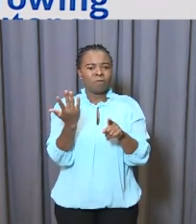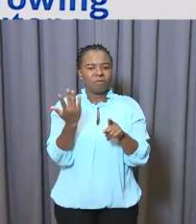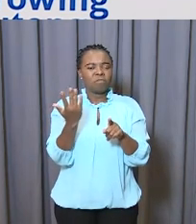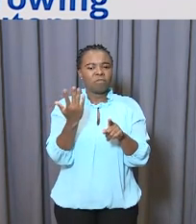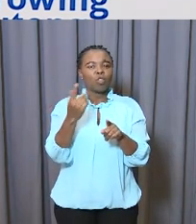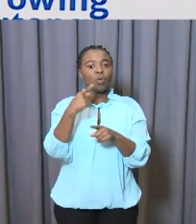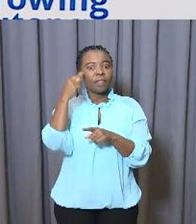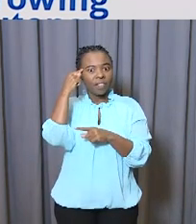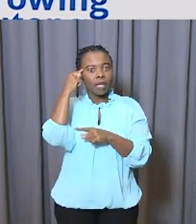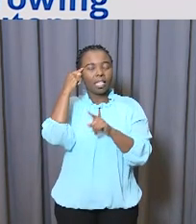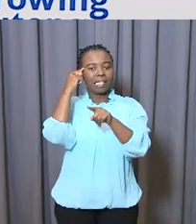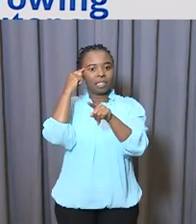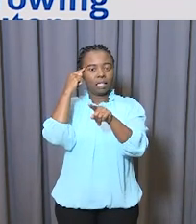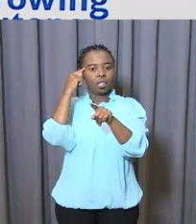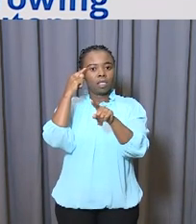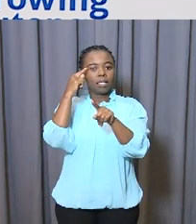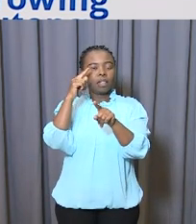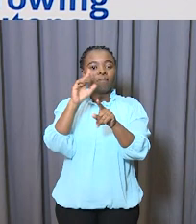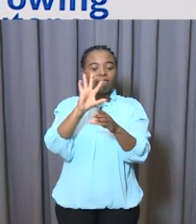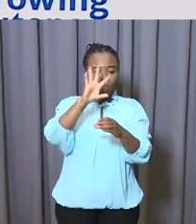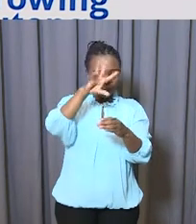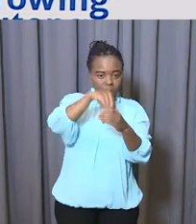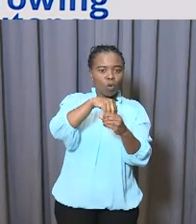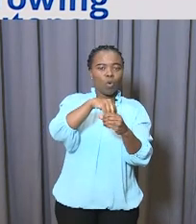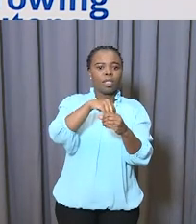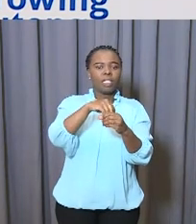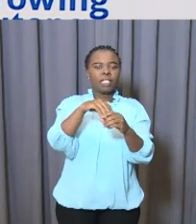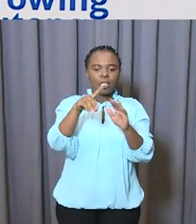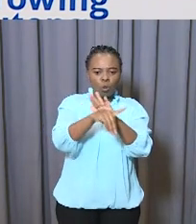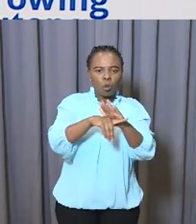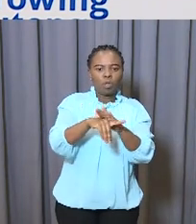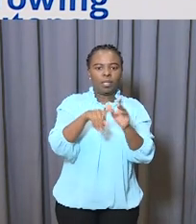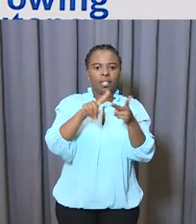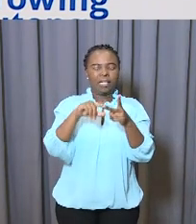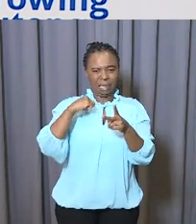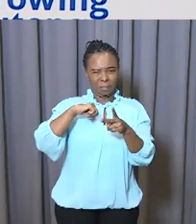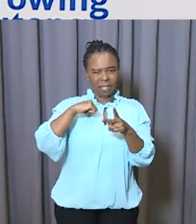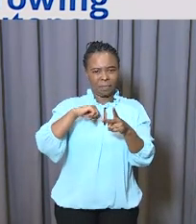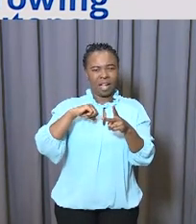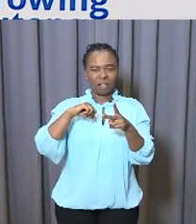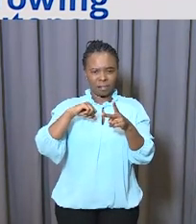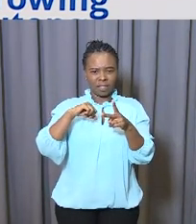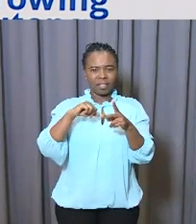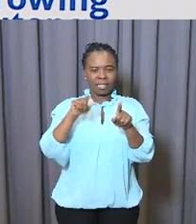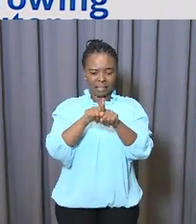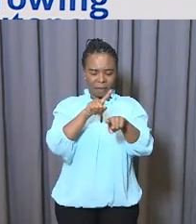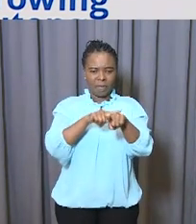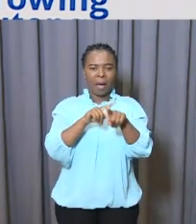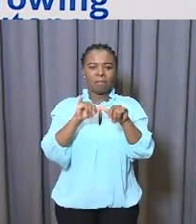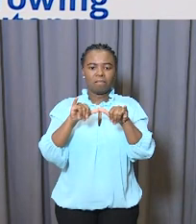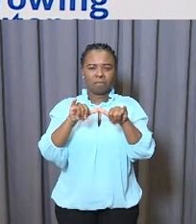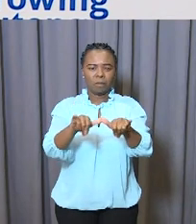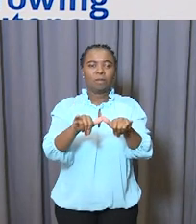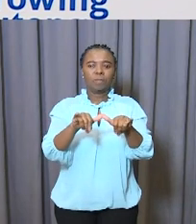determined in a manner that will include all our districts and our municipalities at a go. And the